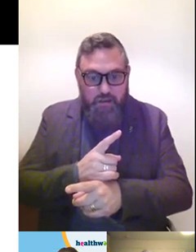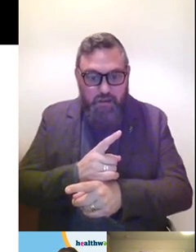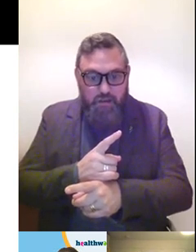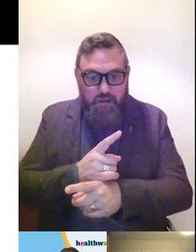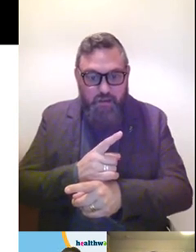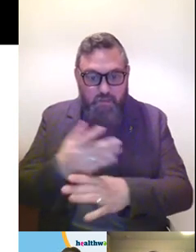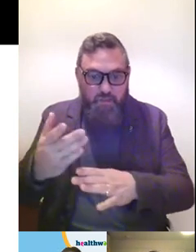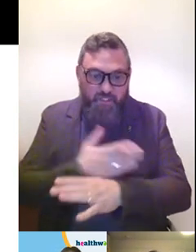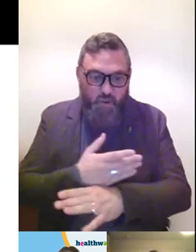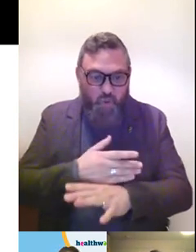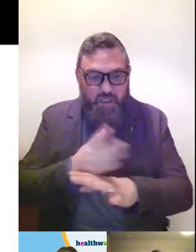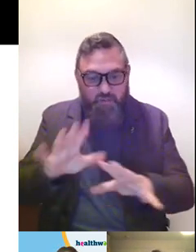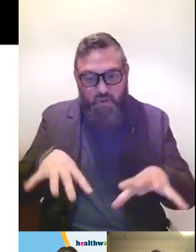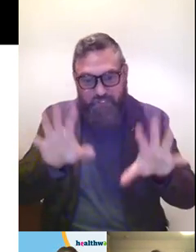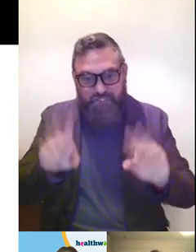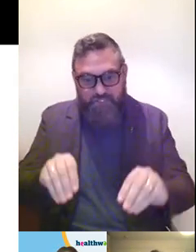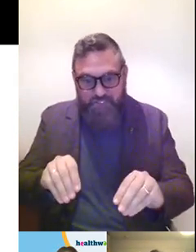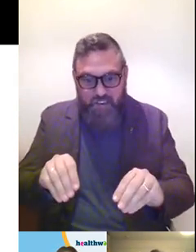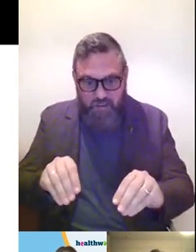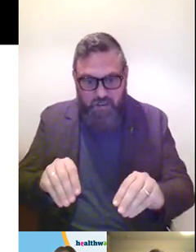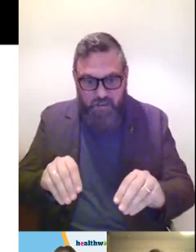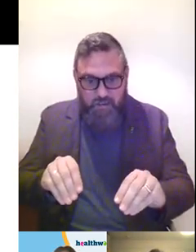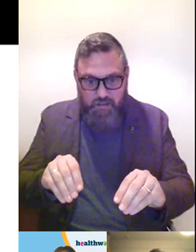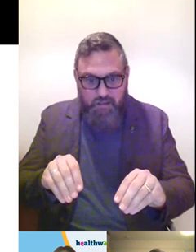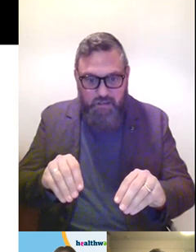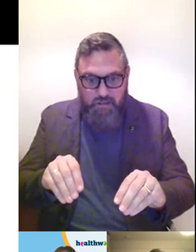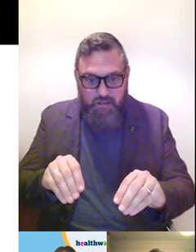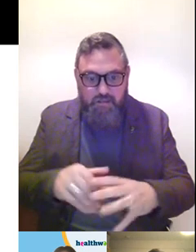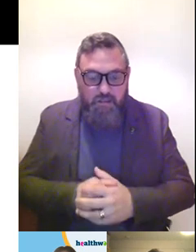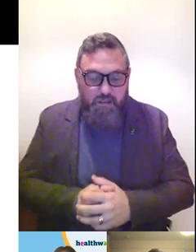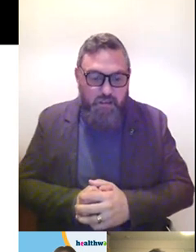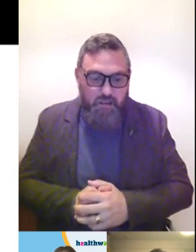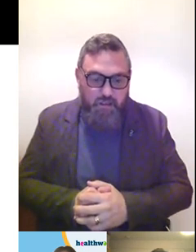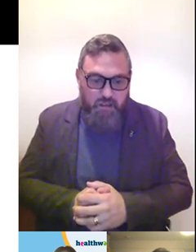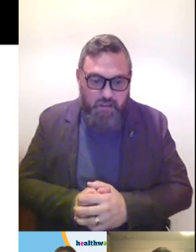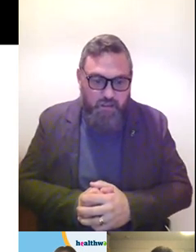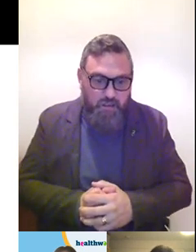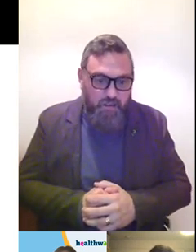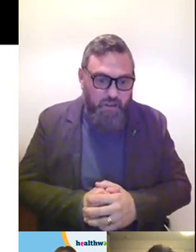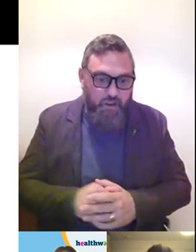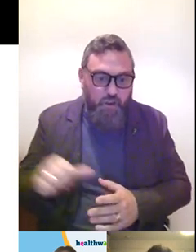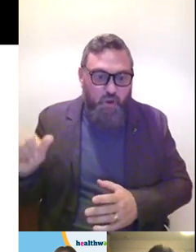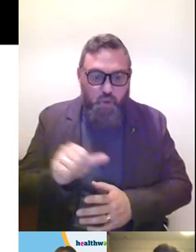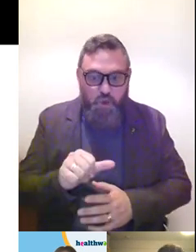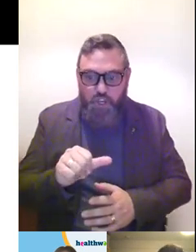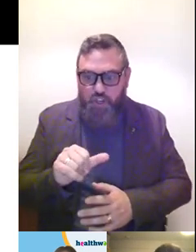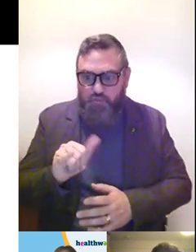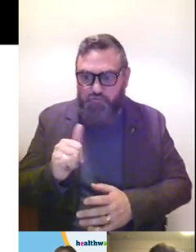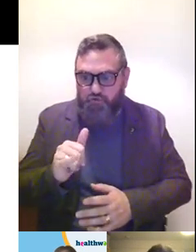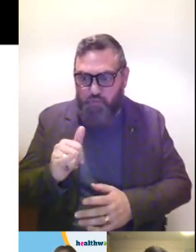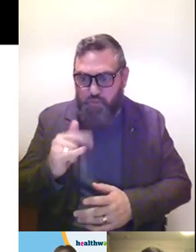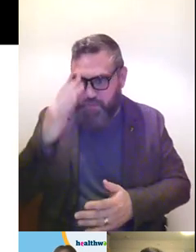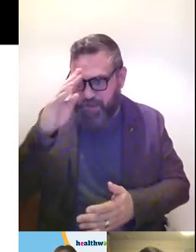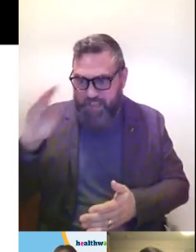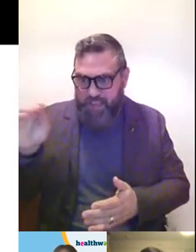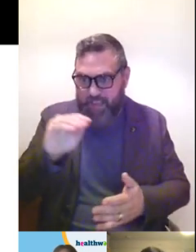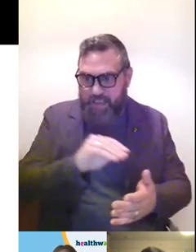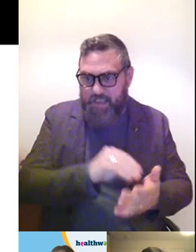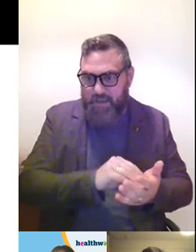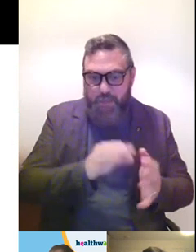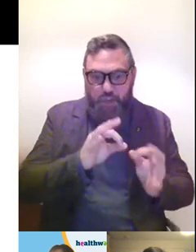before we kind of wrap up really and go to panelists again. I think we should probably take that away because okay. Bucks